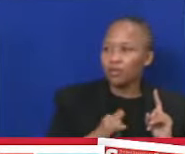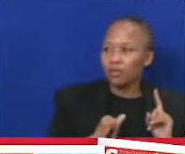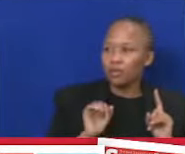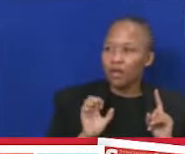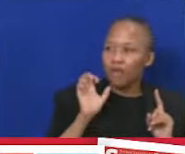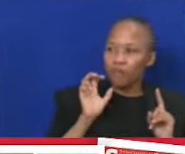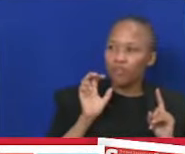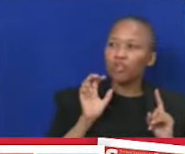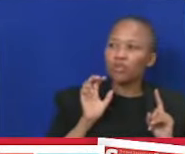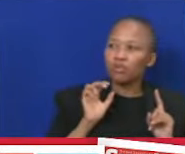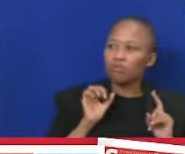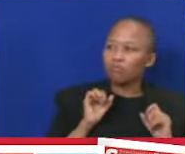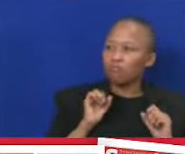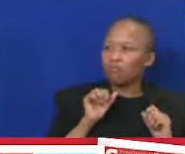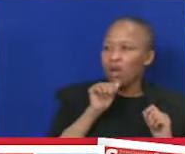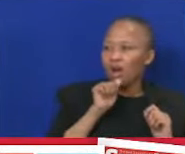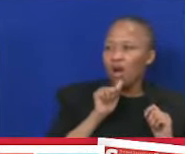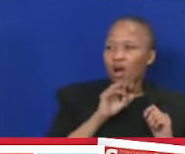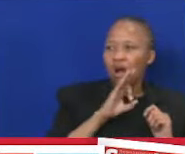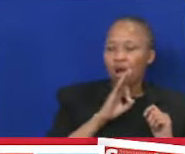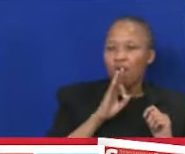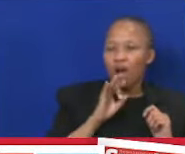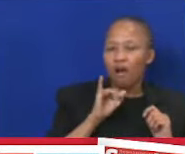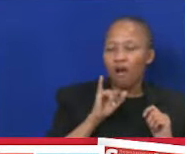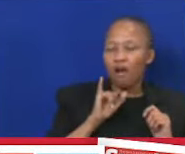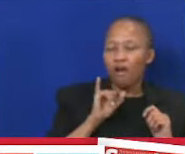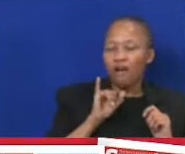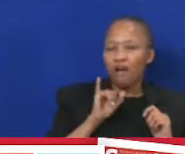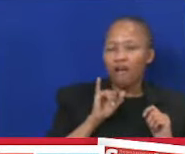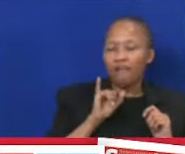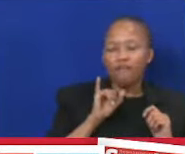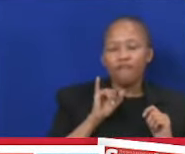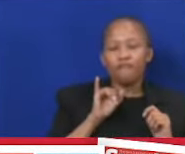Good morning, Witness C.